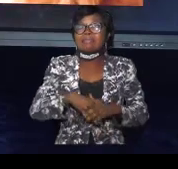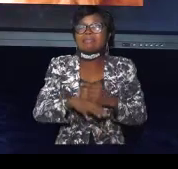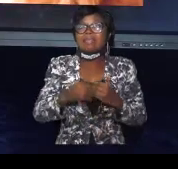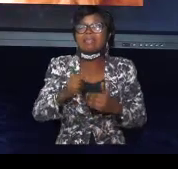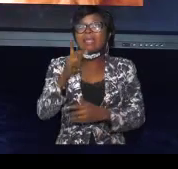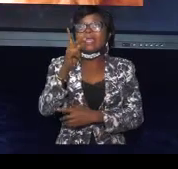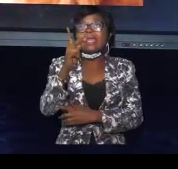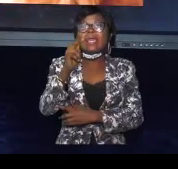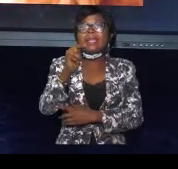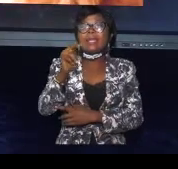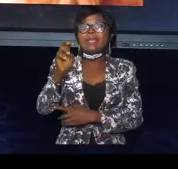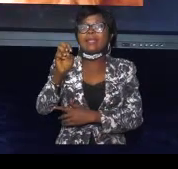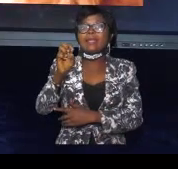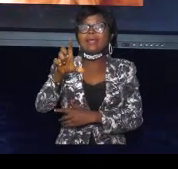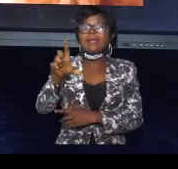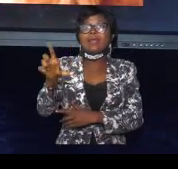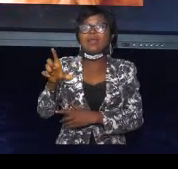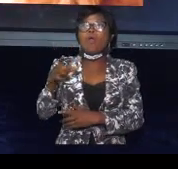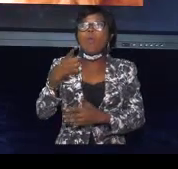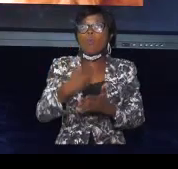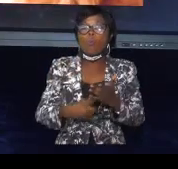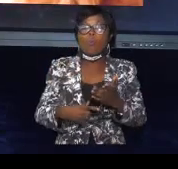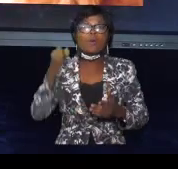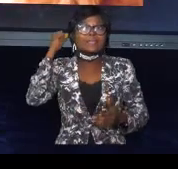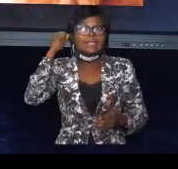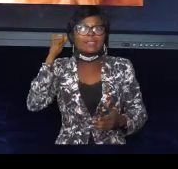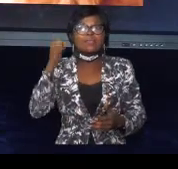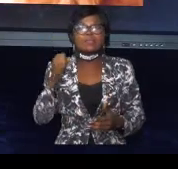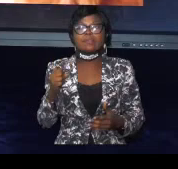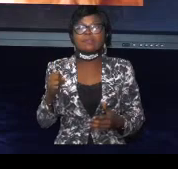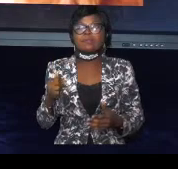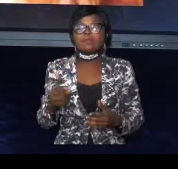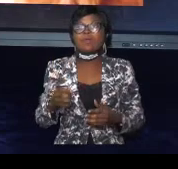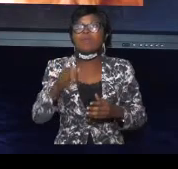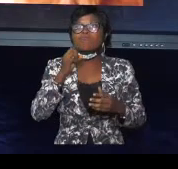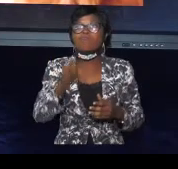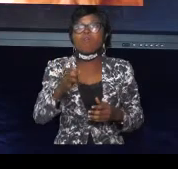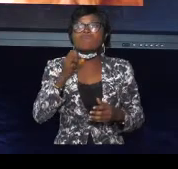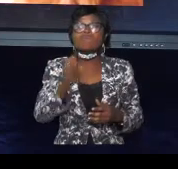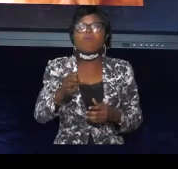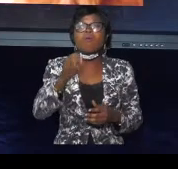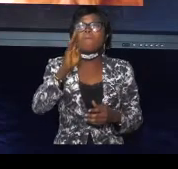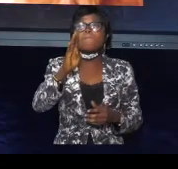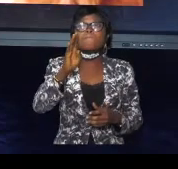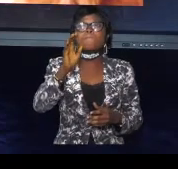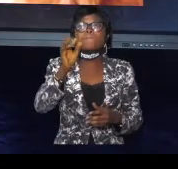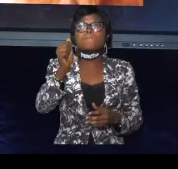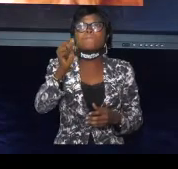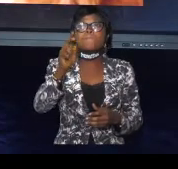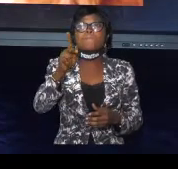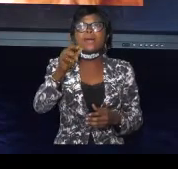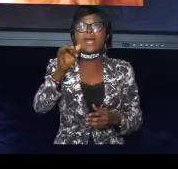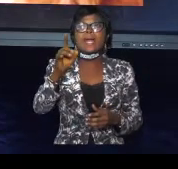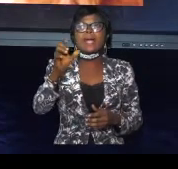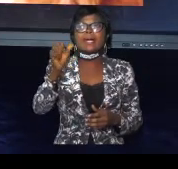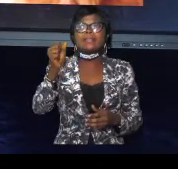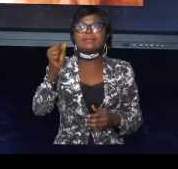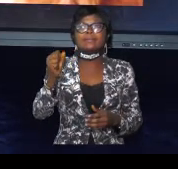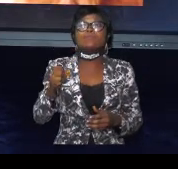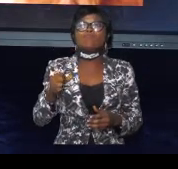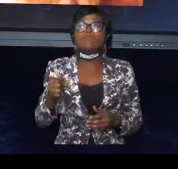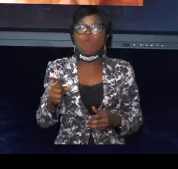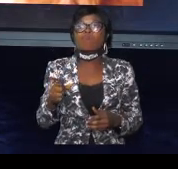lives in the kennel. What sound does it make? Bo, bo. That is